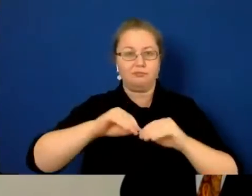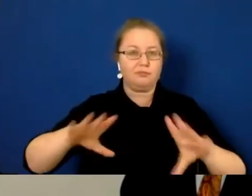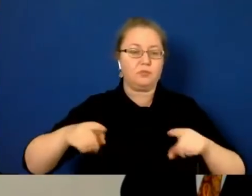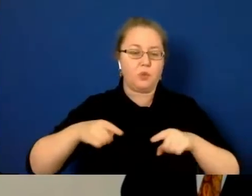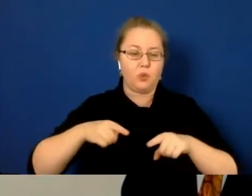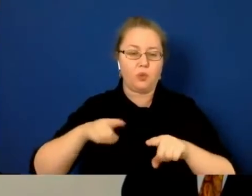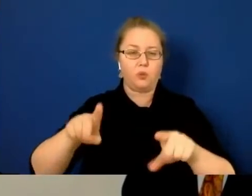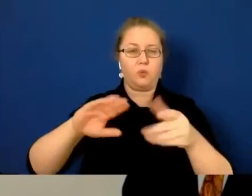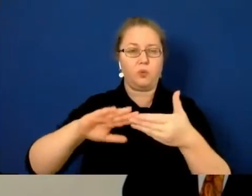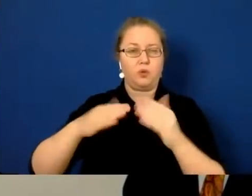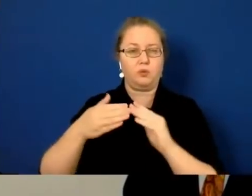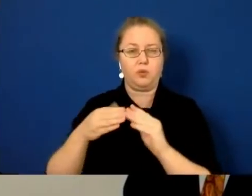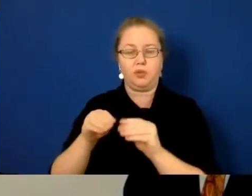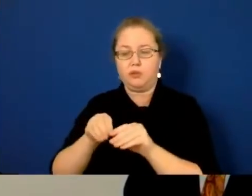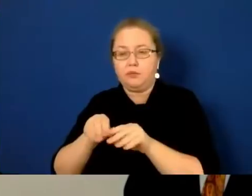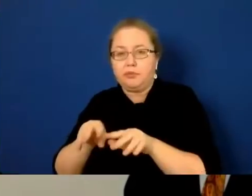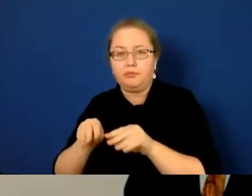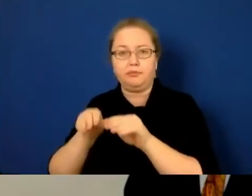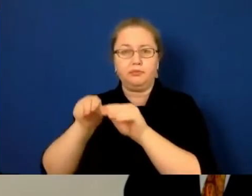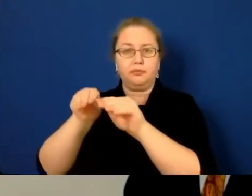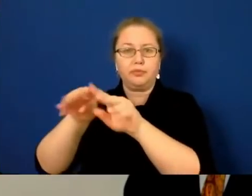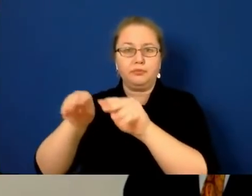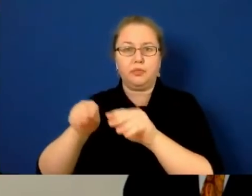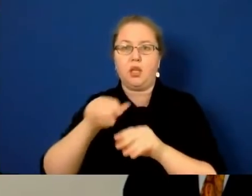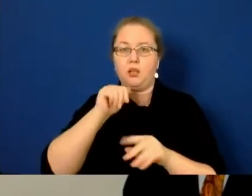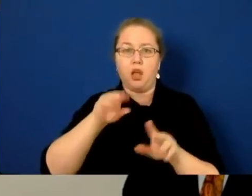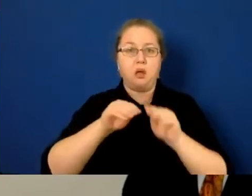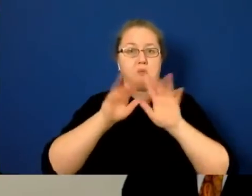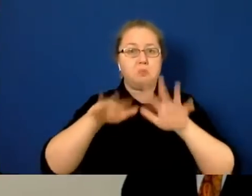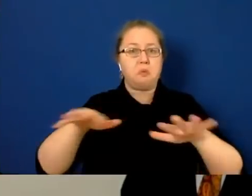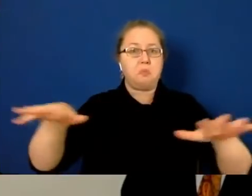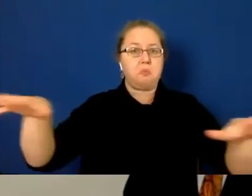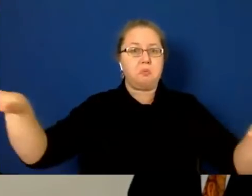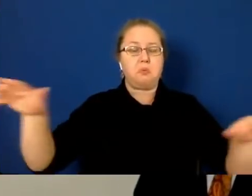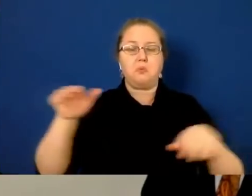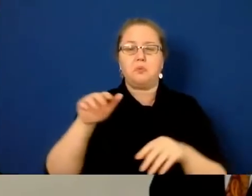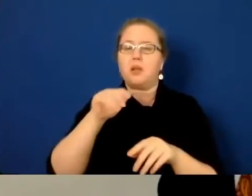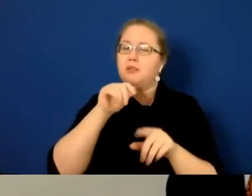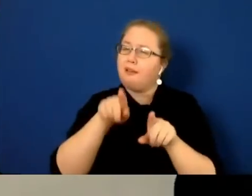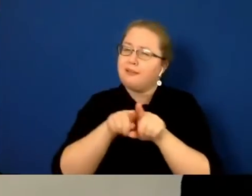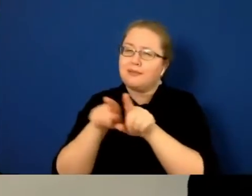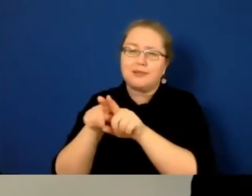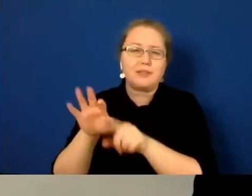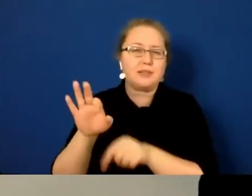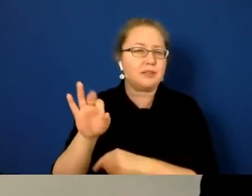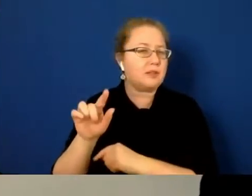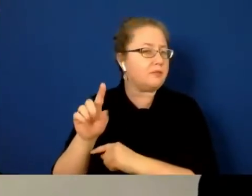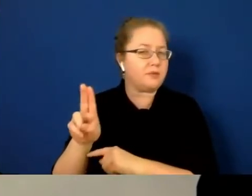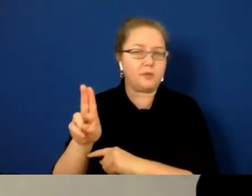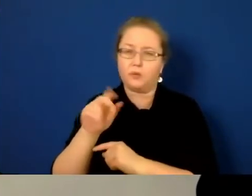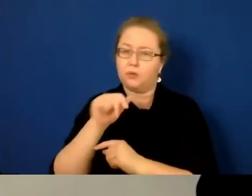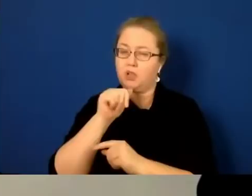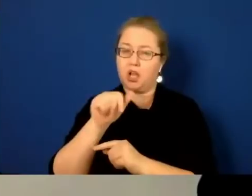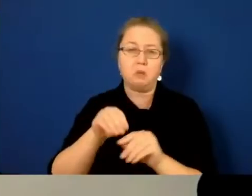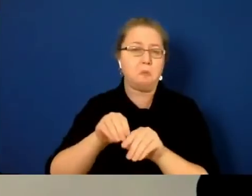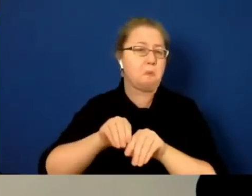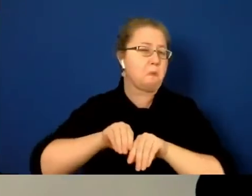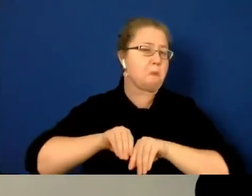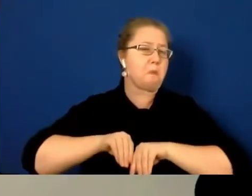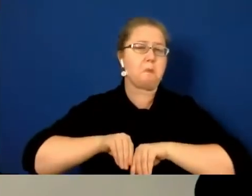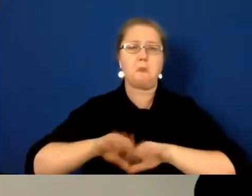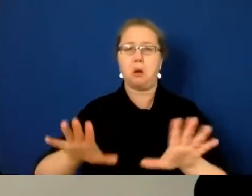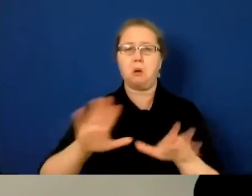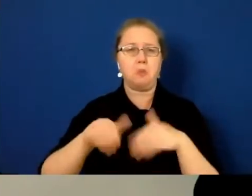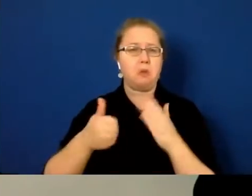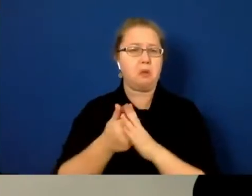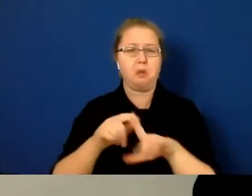this is spreading in this region compared to how house parties in the Lower Mainland, or is it the same kind of spread